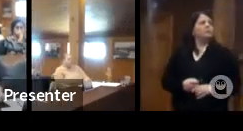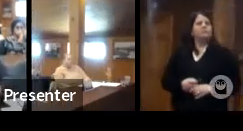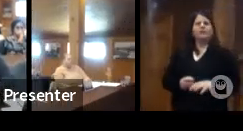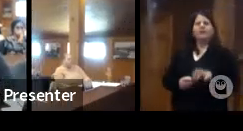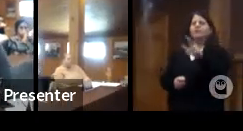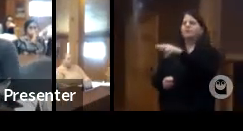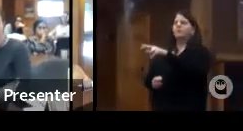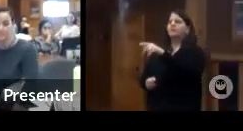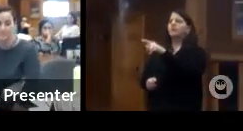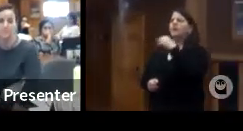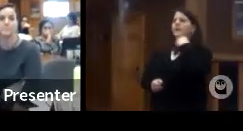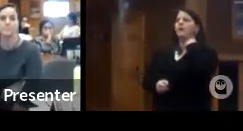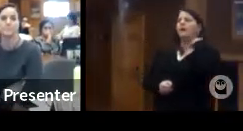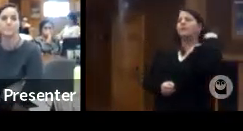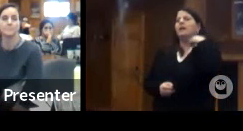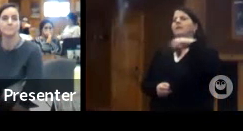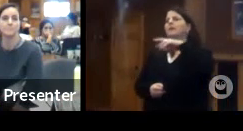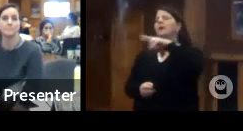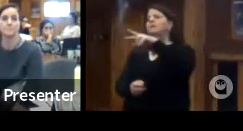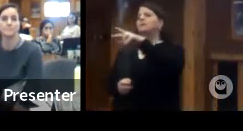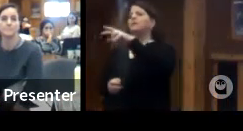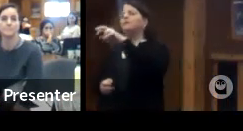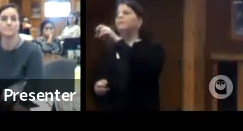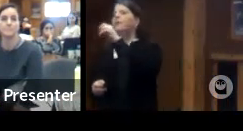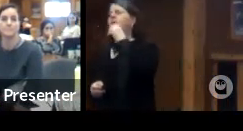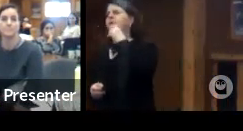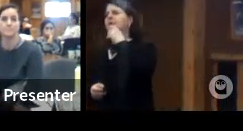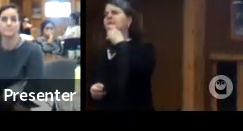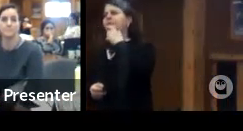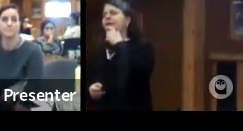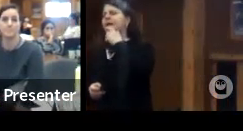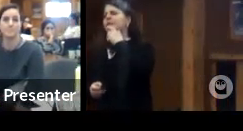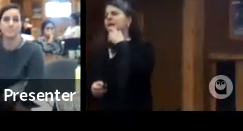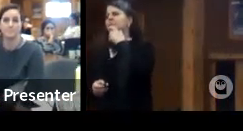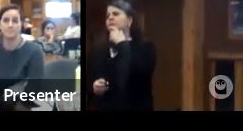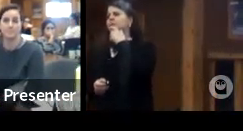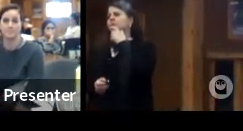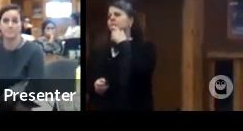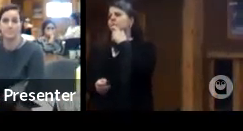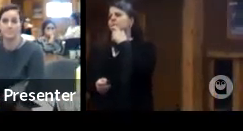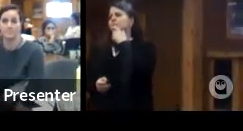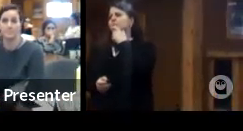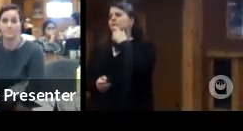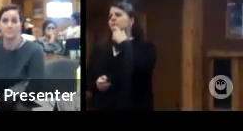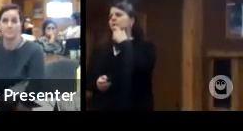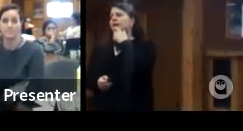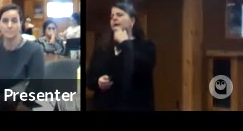So we've kind of talked about this already, but anything else, if you've ever testified as an expert, that you want to